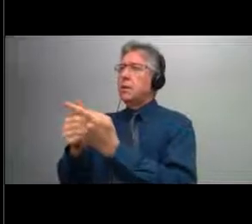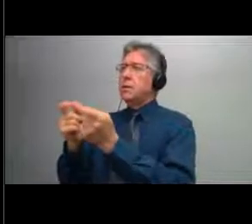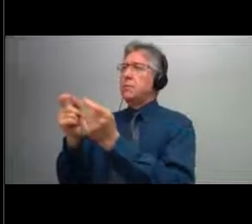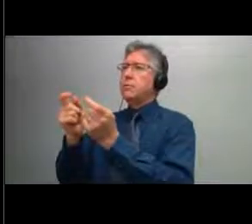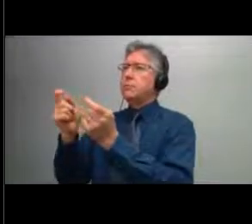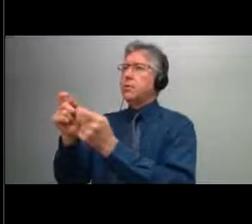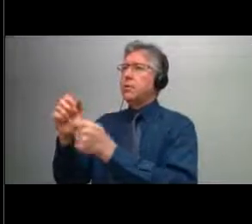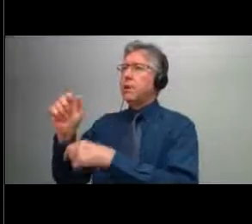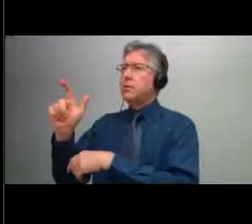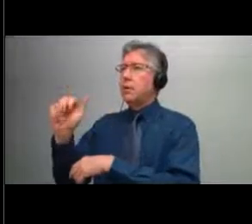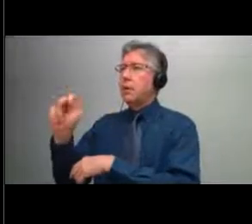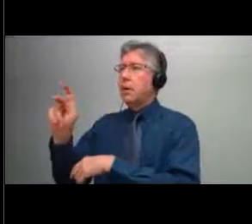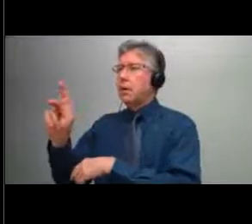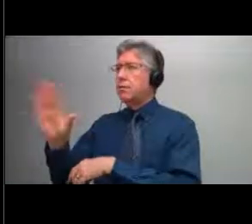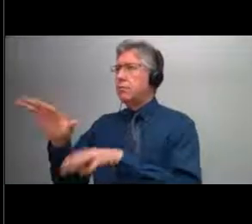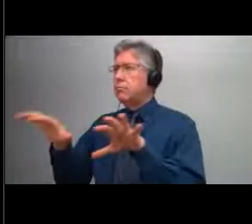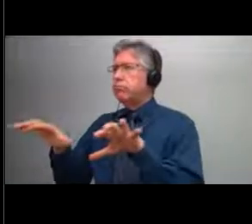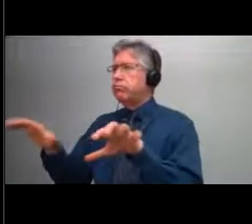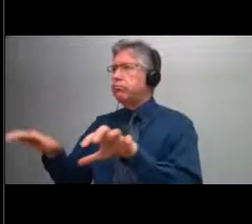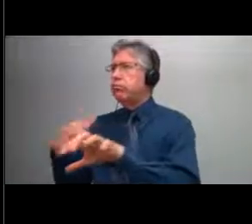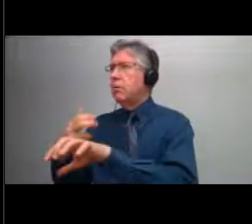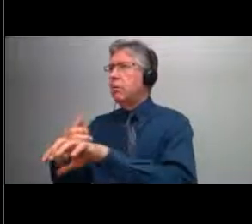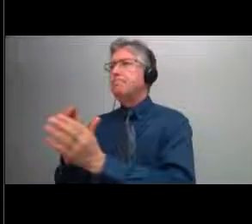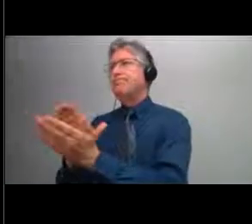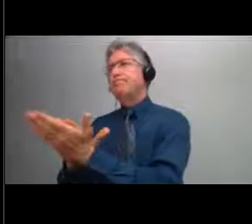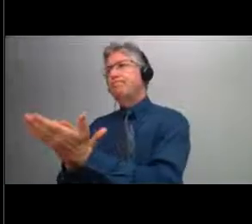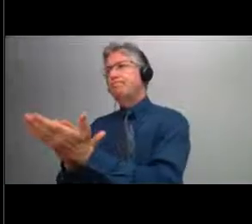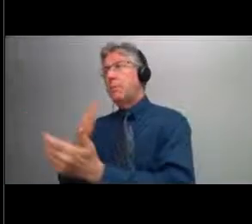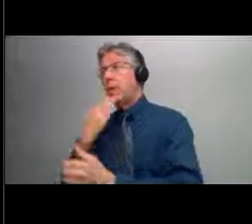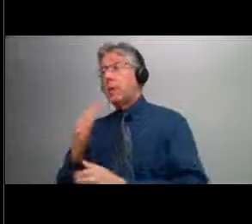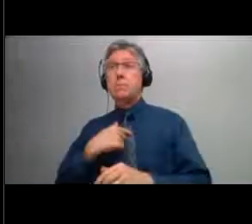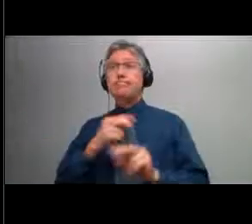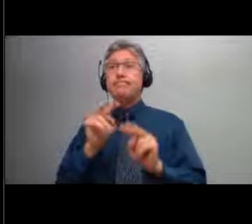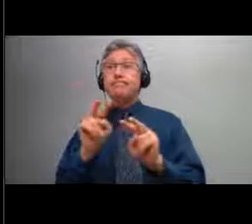good work on the ground, and I look forward to questions.